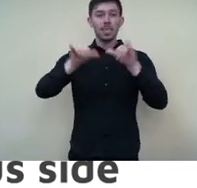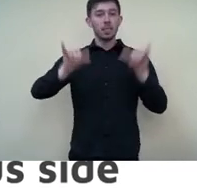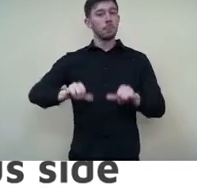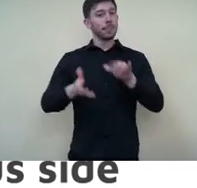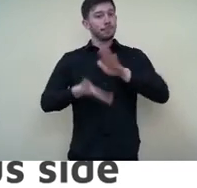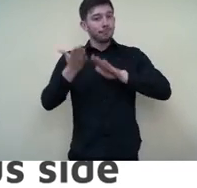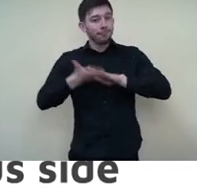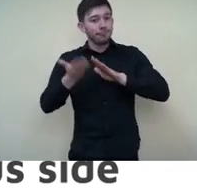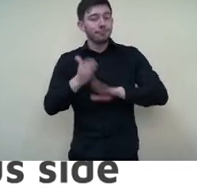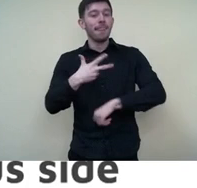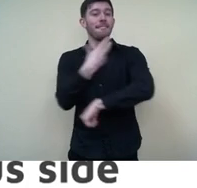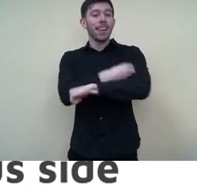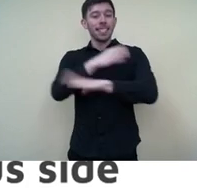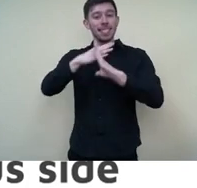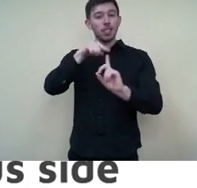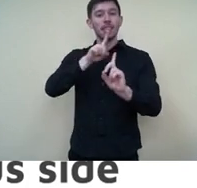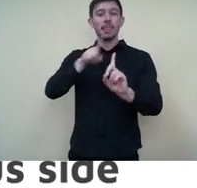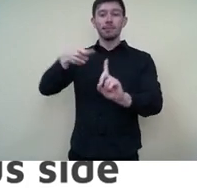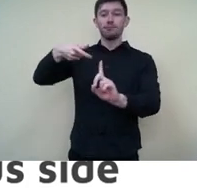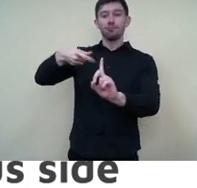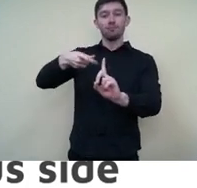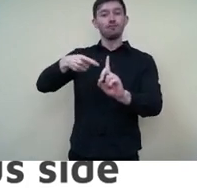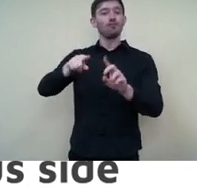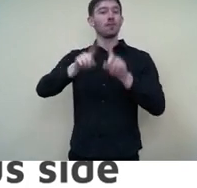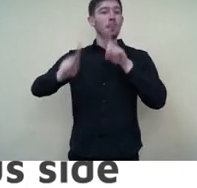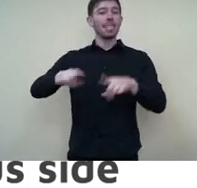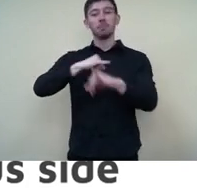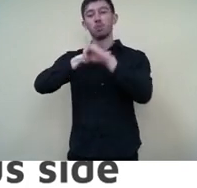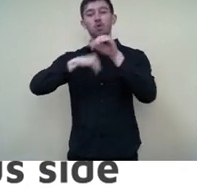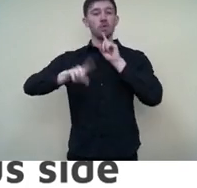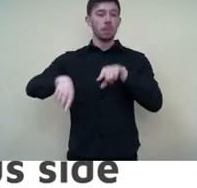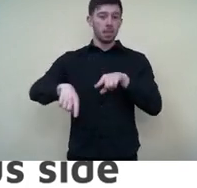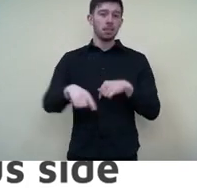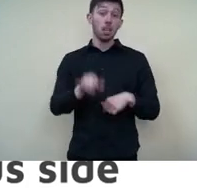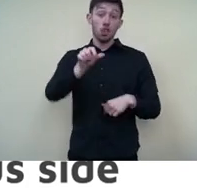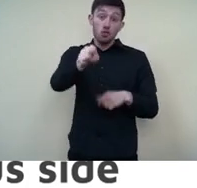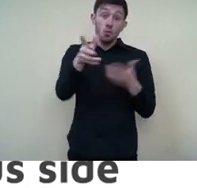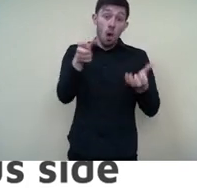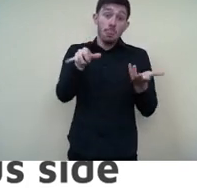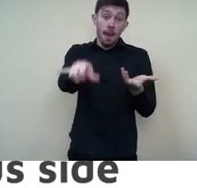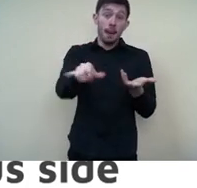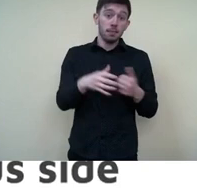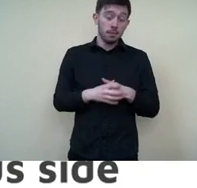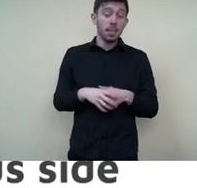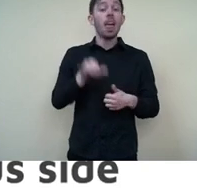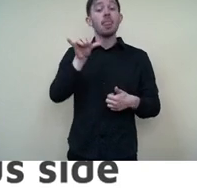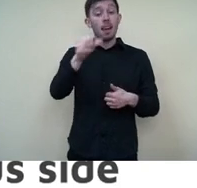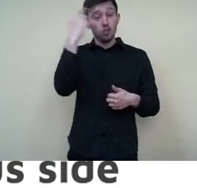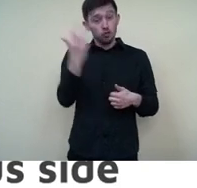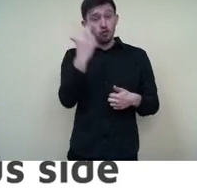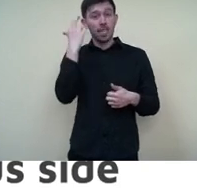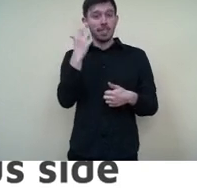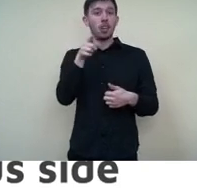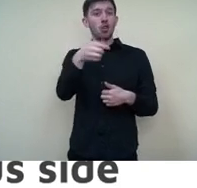that the vaccine is triggering an immune response, which is what you want if COVID-19 infects your body. And so these are the reasons why you